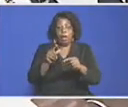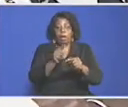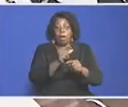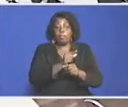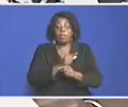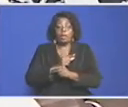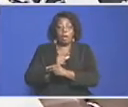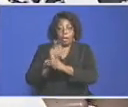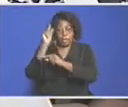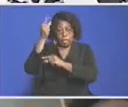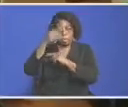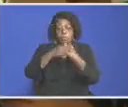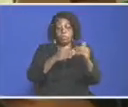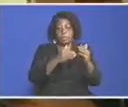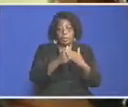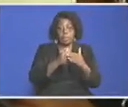facilities.